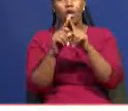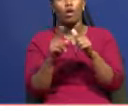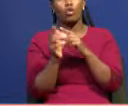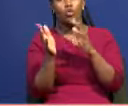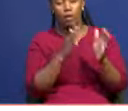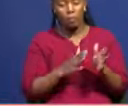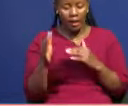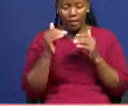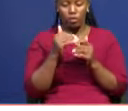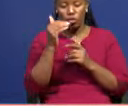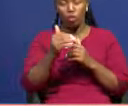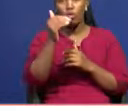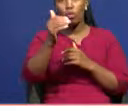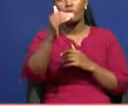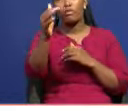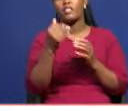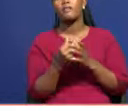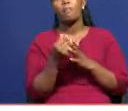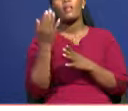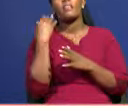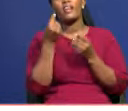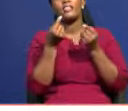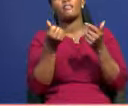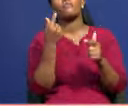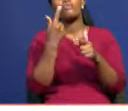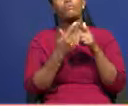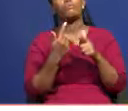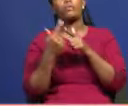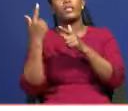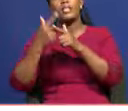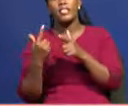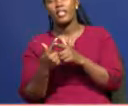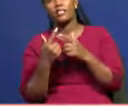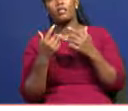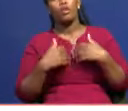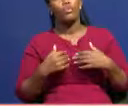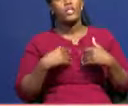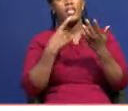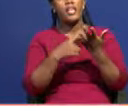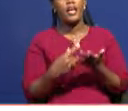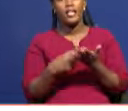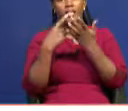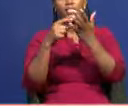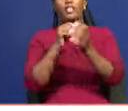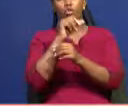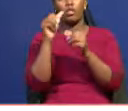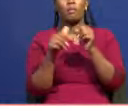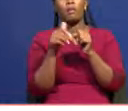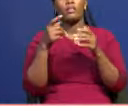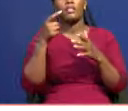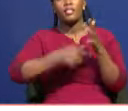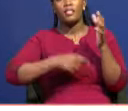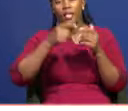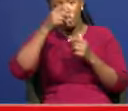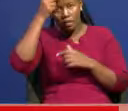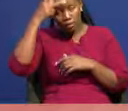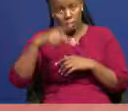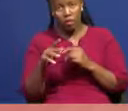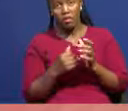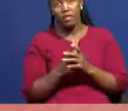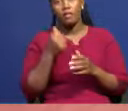forward. In the last couple of years, we've had an issue or a discussion around the national tax policy, mm-hmm. which has never really come